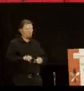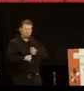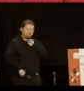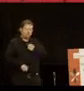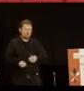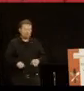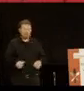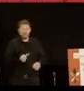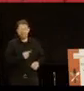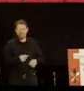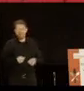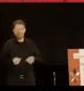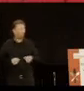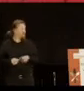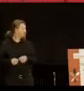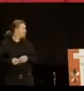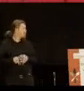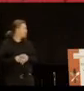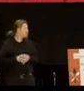Ah, there we go.